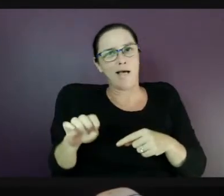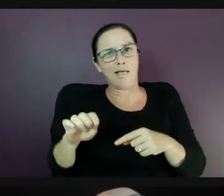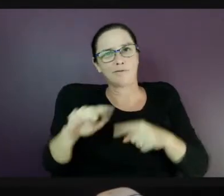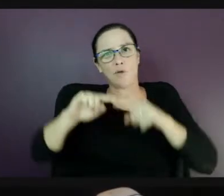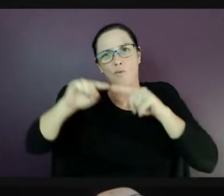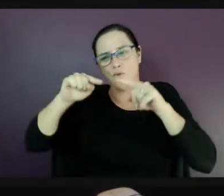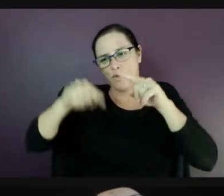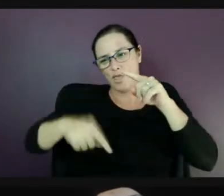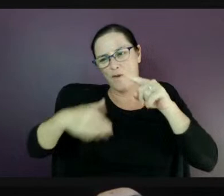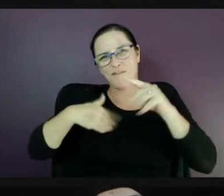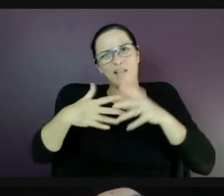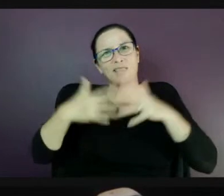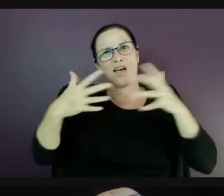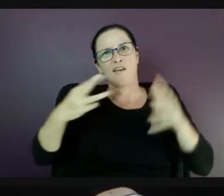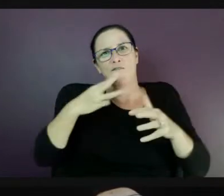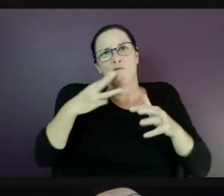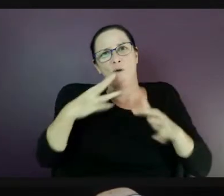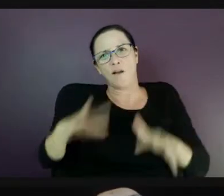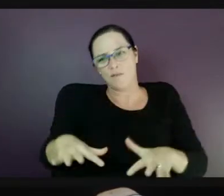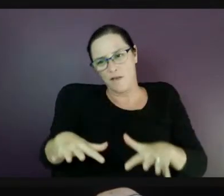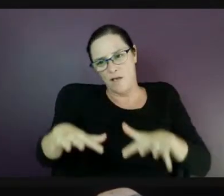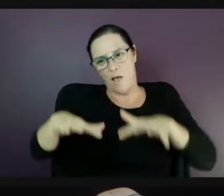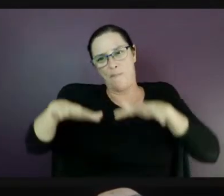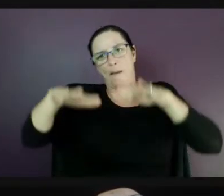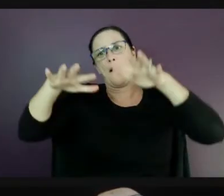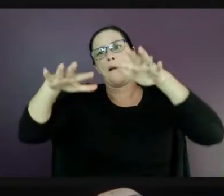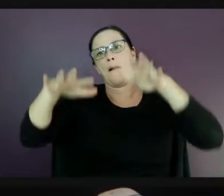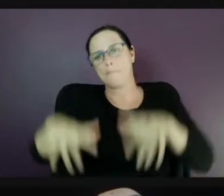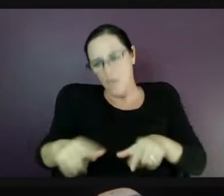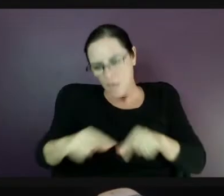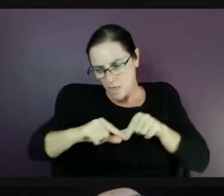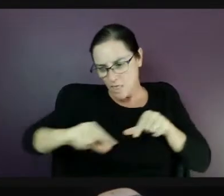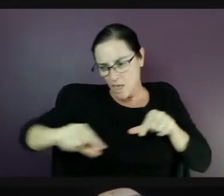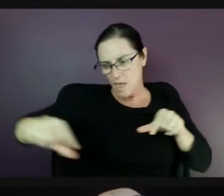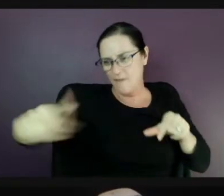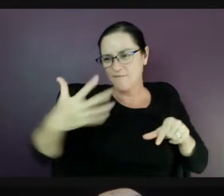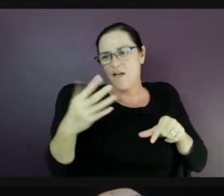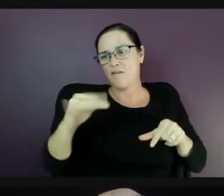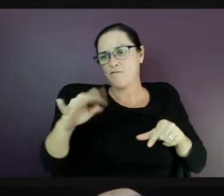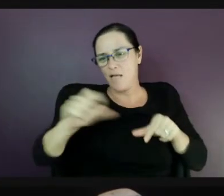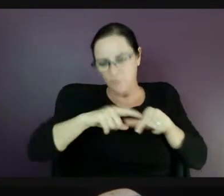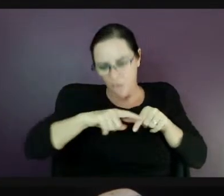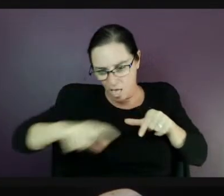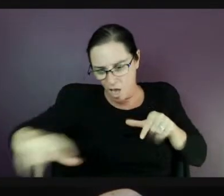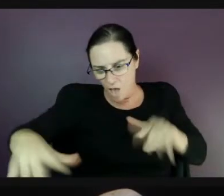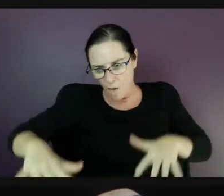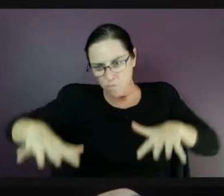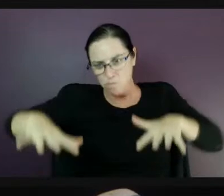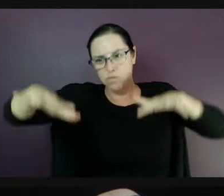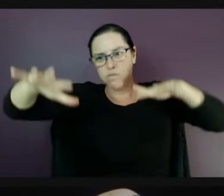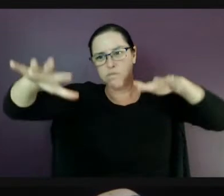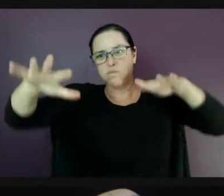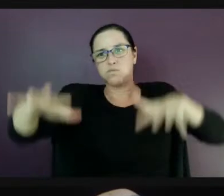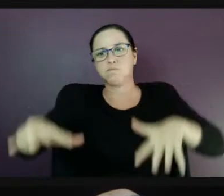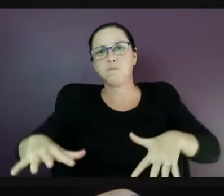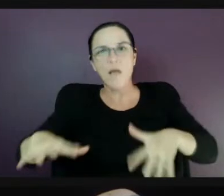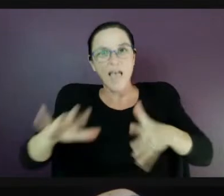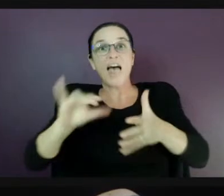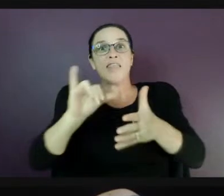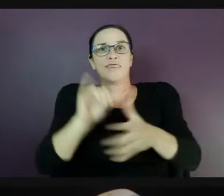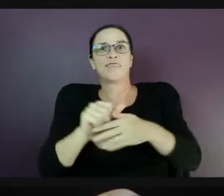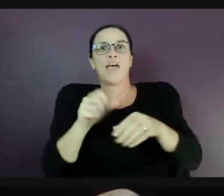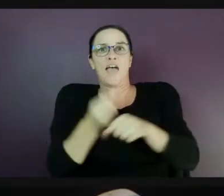of water that gets lifted up across a huge area that's displaced. And that's what really makes a tsunami, is more of those. So when you're talking about having tsunamis that